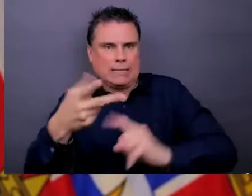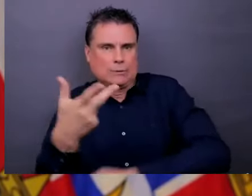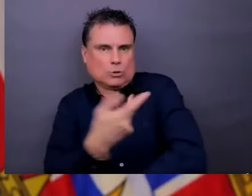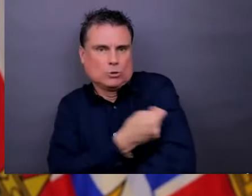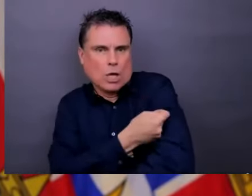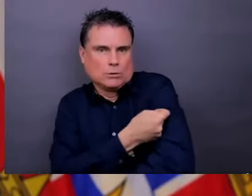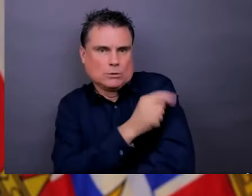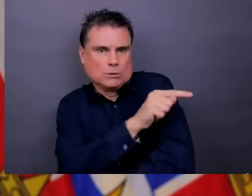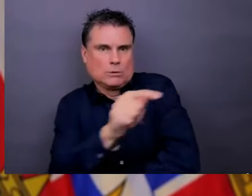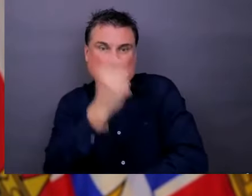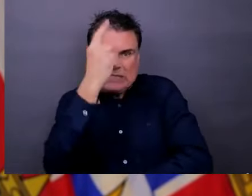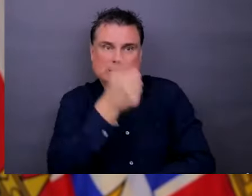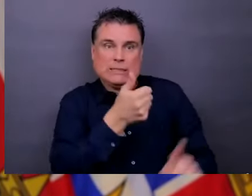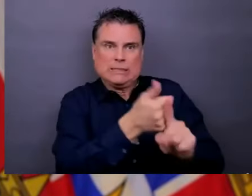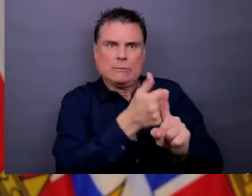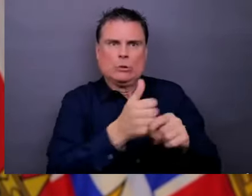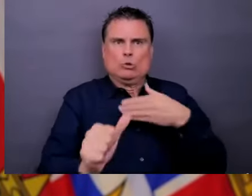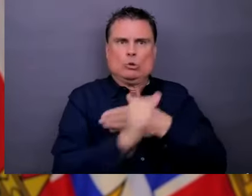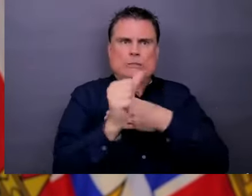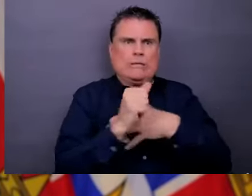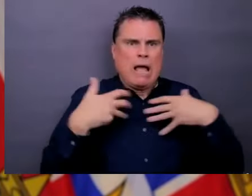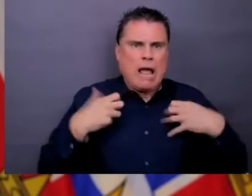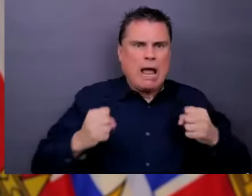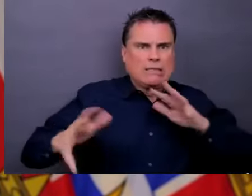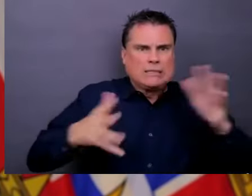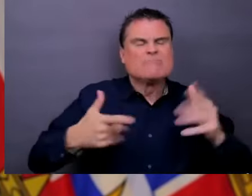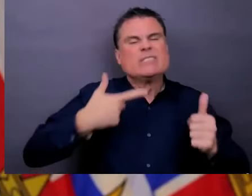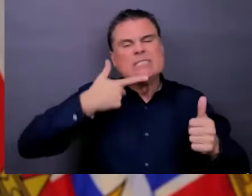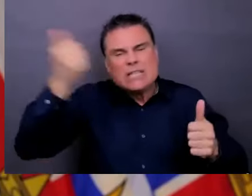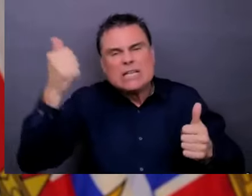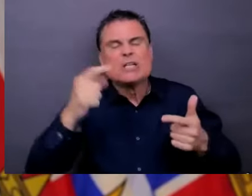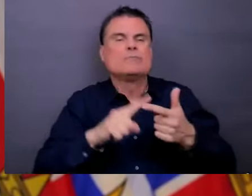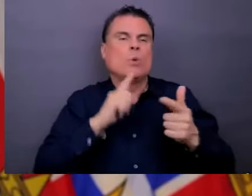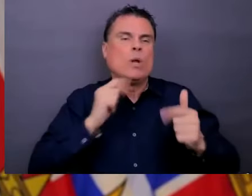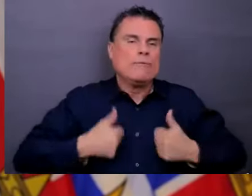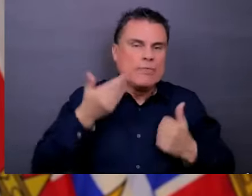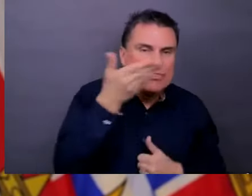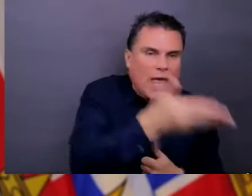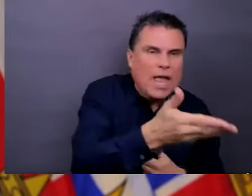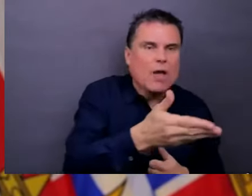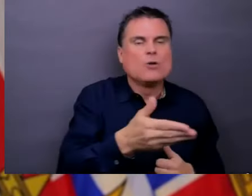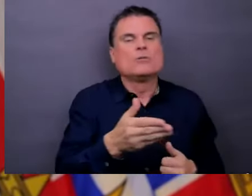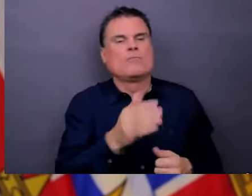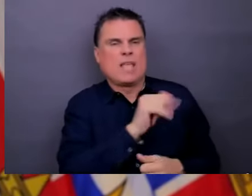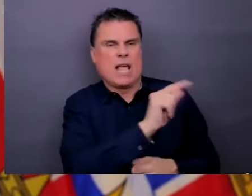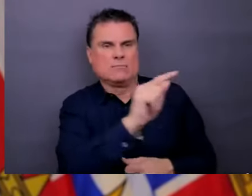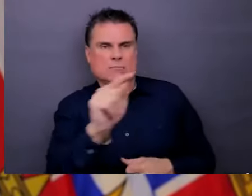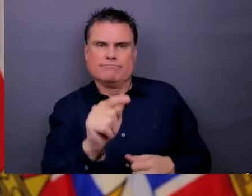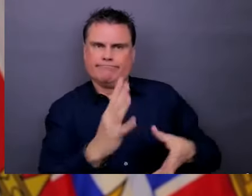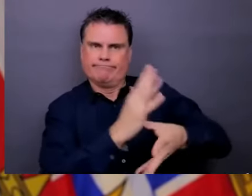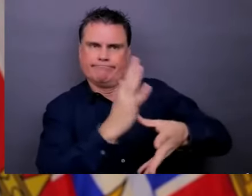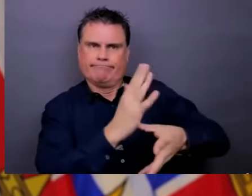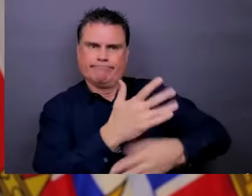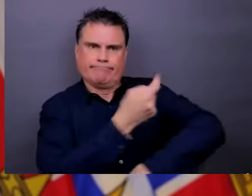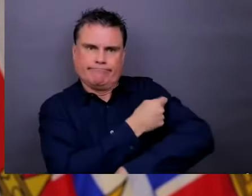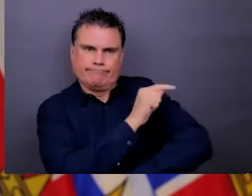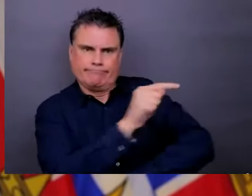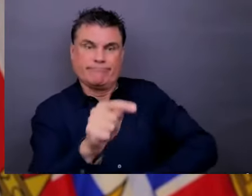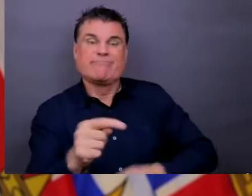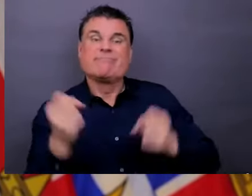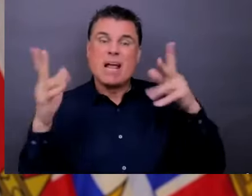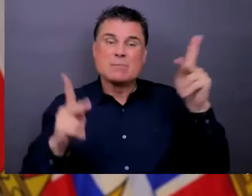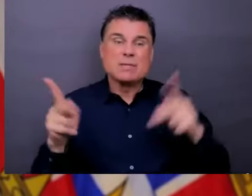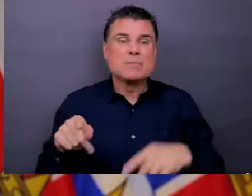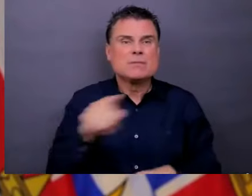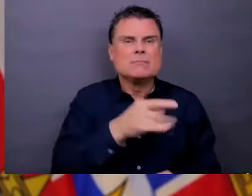care. I know that many people have had questions about what deferring the second dose for